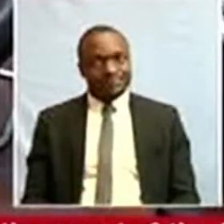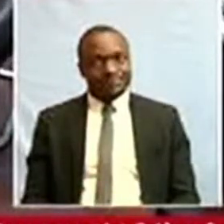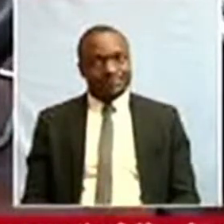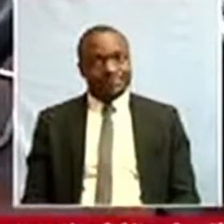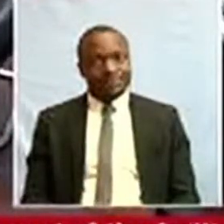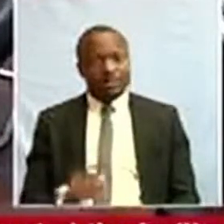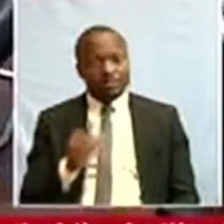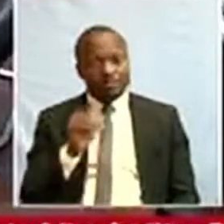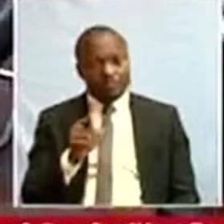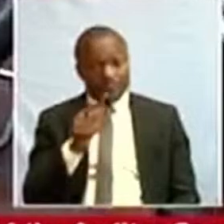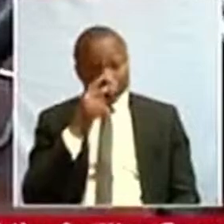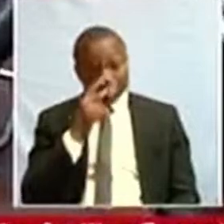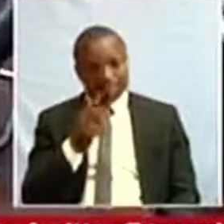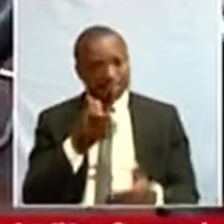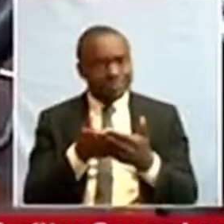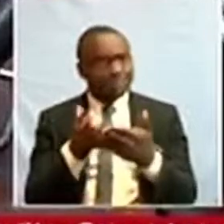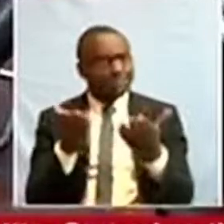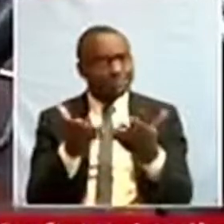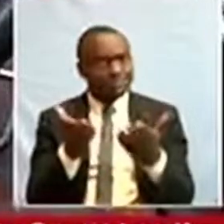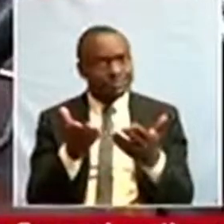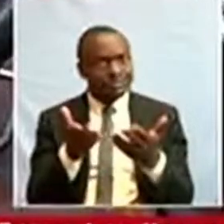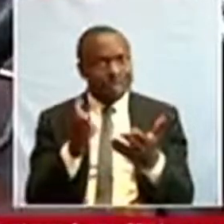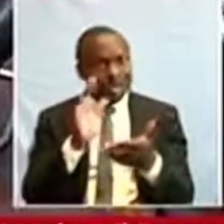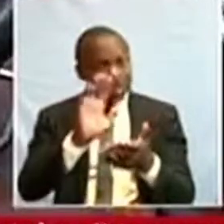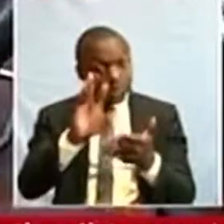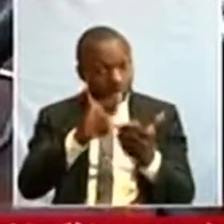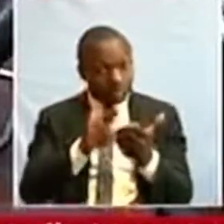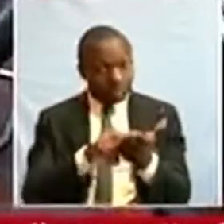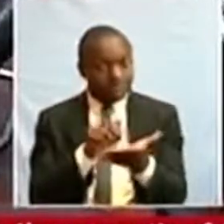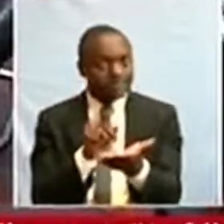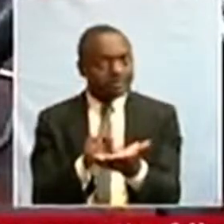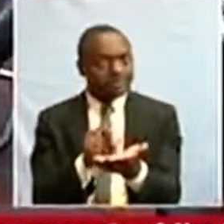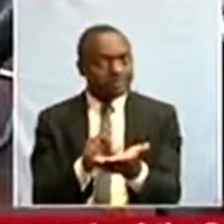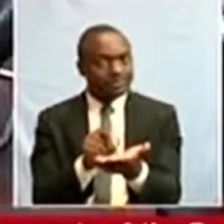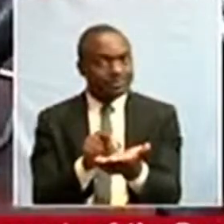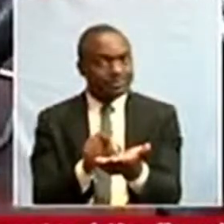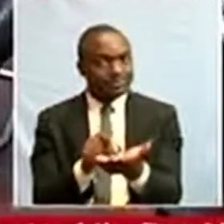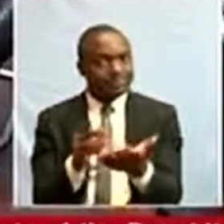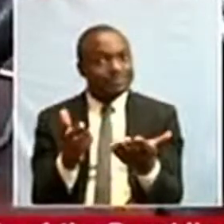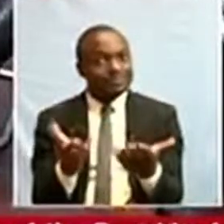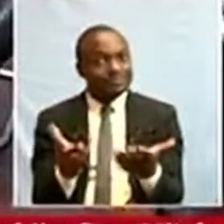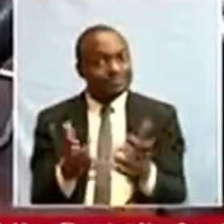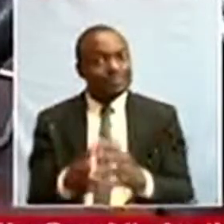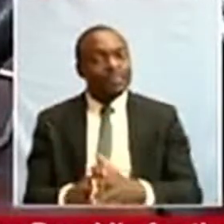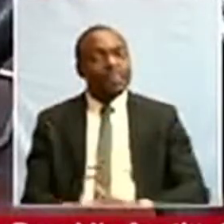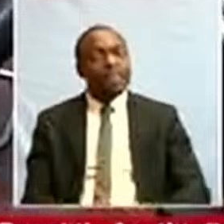You didn't see this submission. This is your submission.